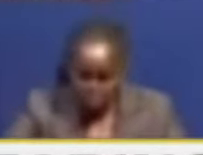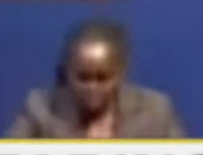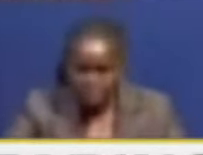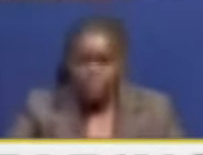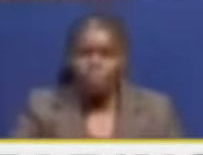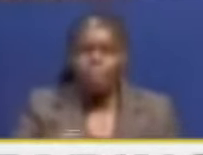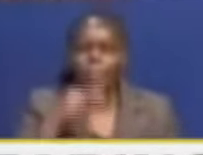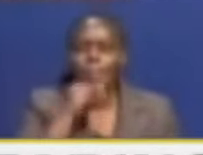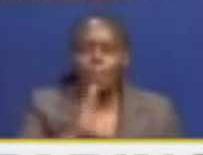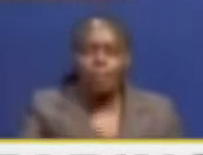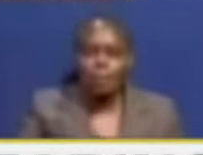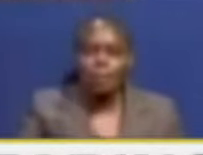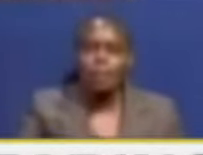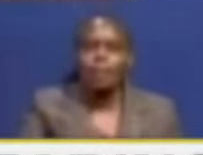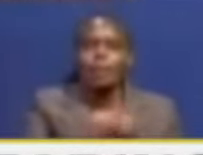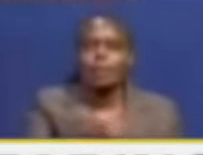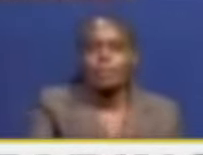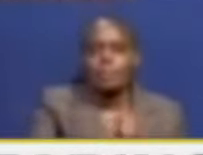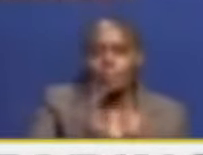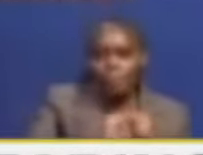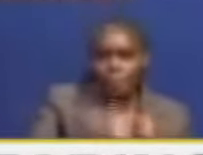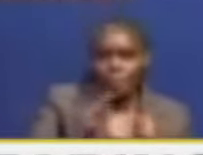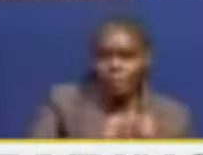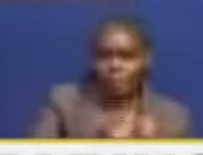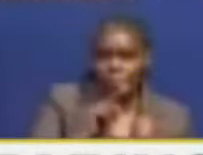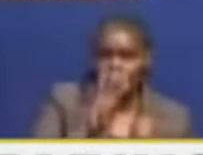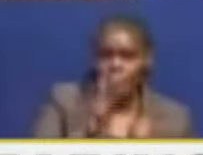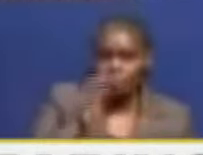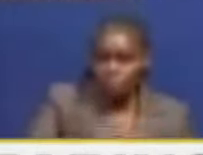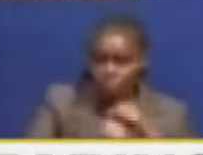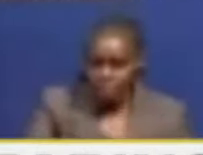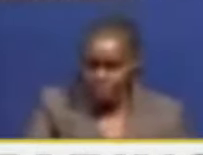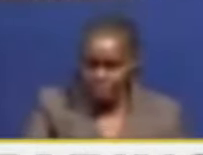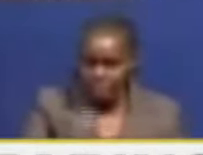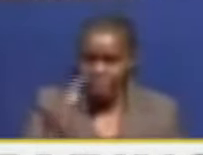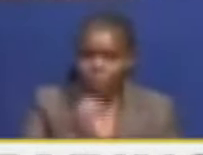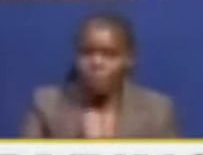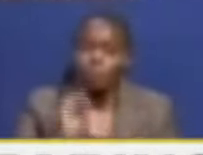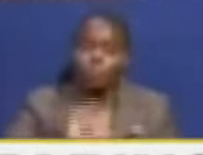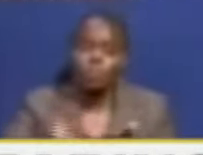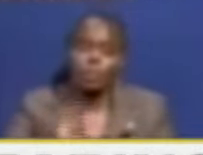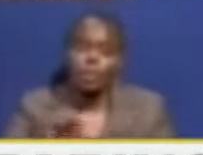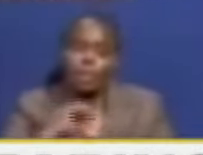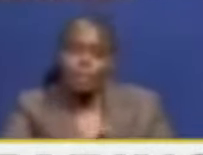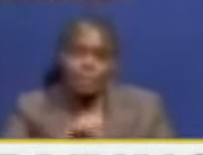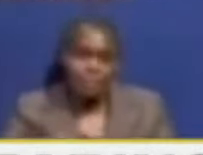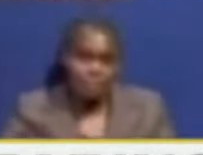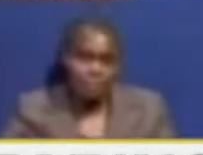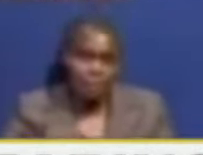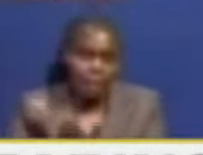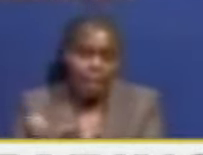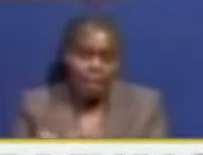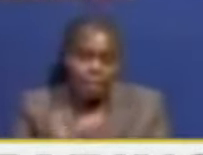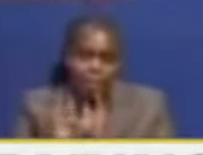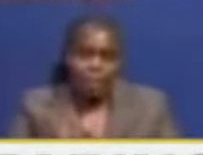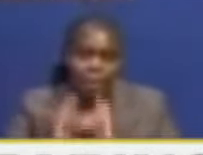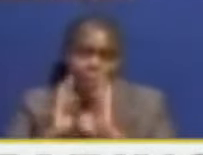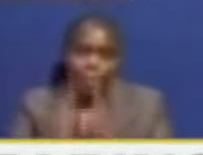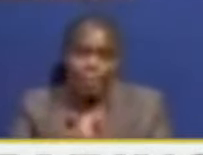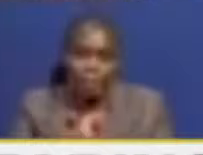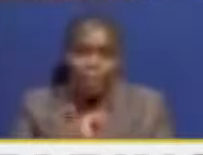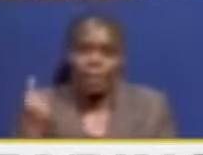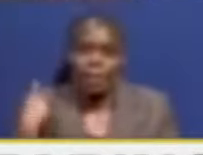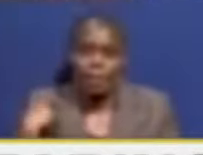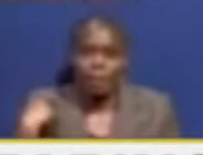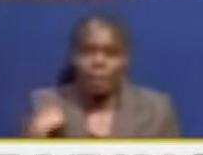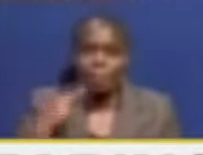and gentlemen, on Saturday, the 17th of August, 2024, the Office of the Clerk of the Senate received a response reference